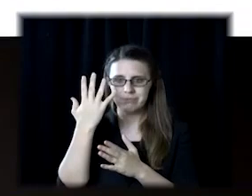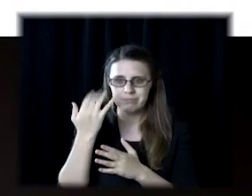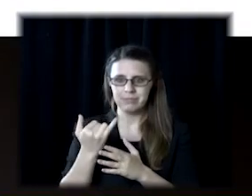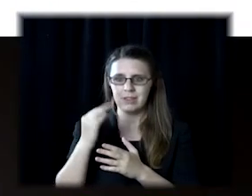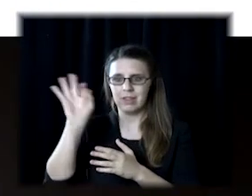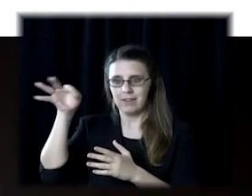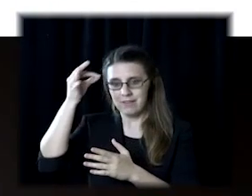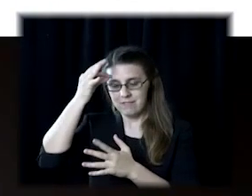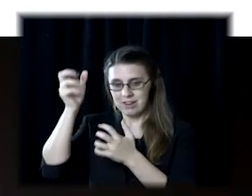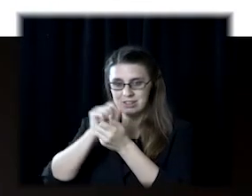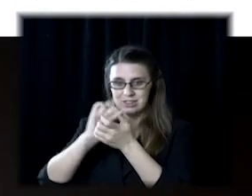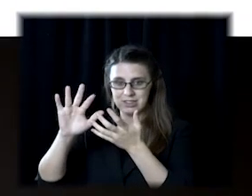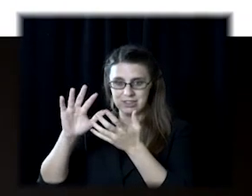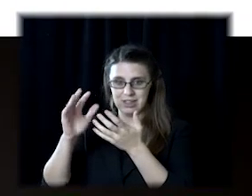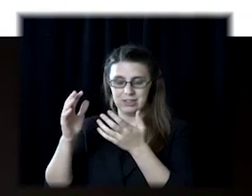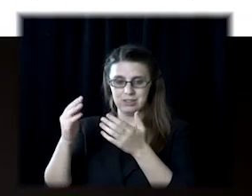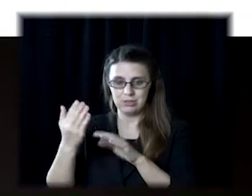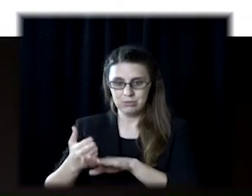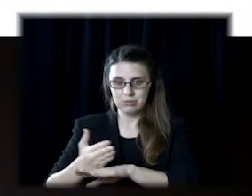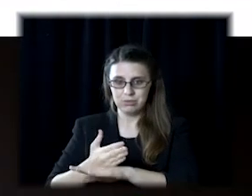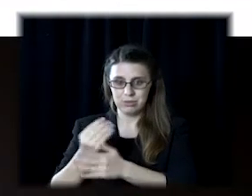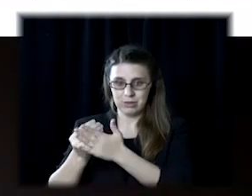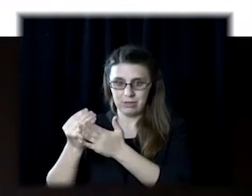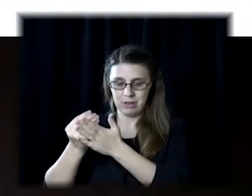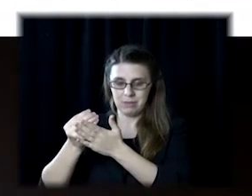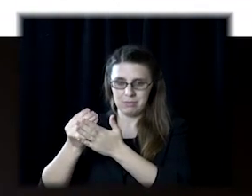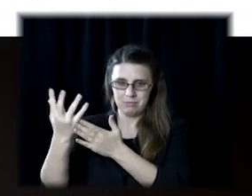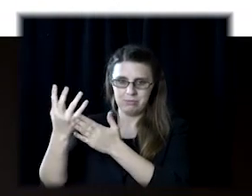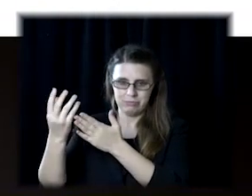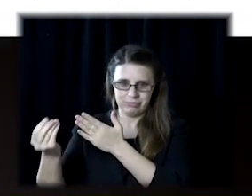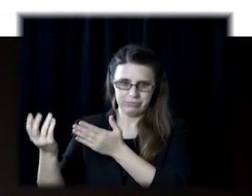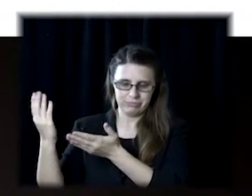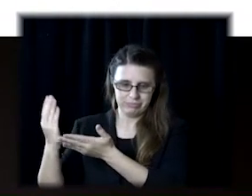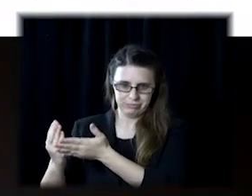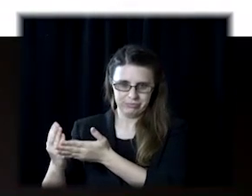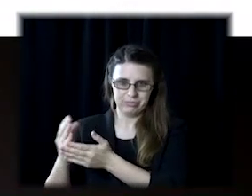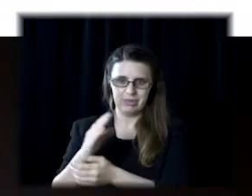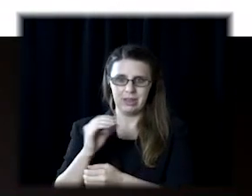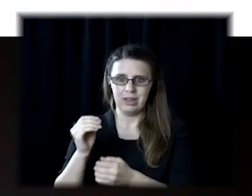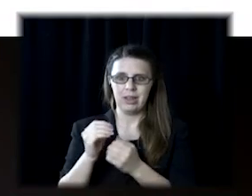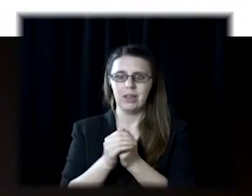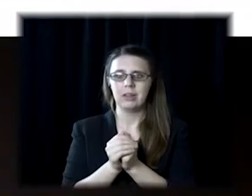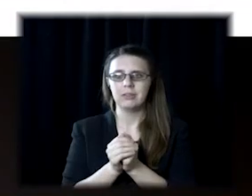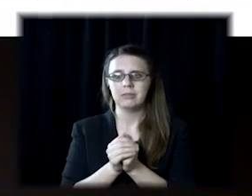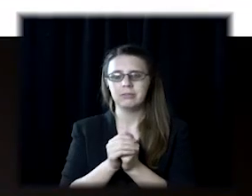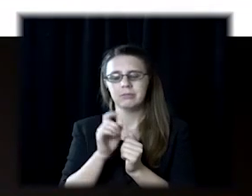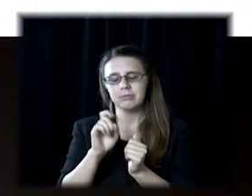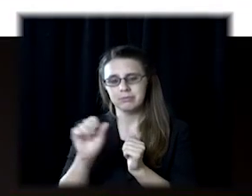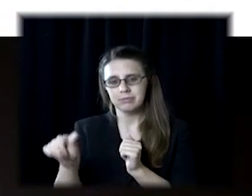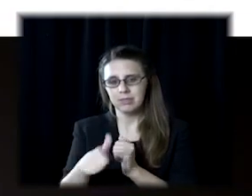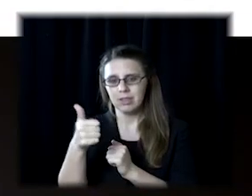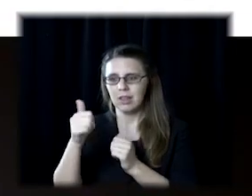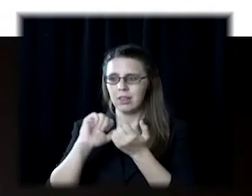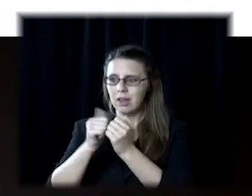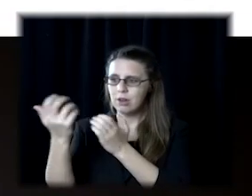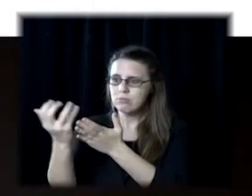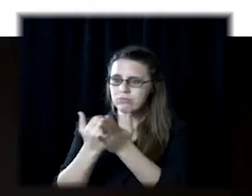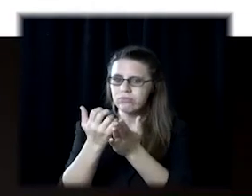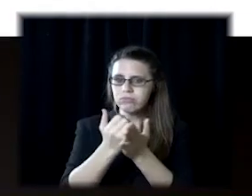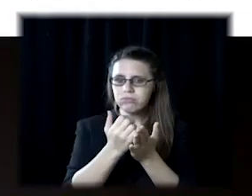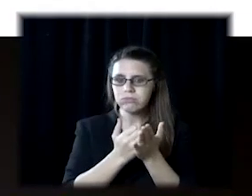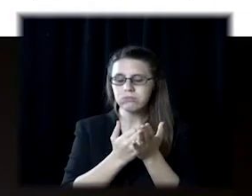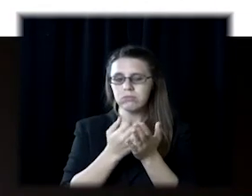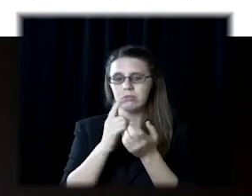disaster recovery and the lack of broader, deeper structural reforms that are necessary to change the underlying challenging economic